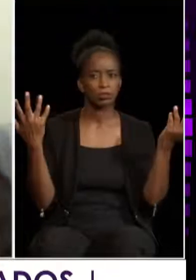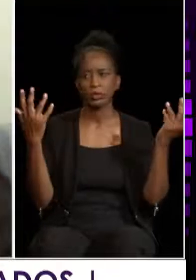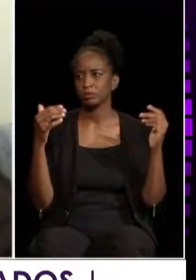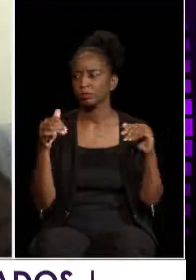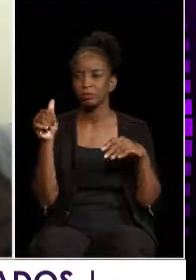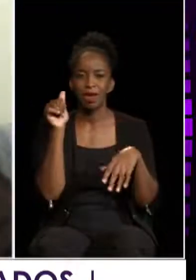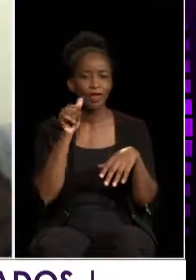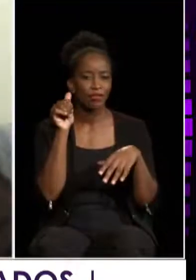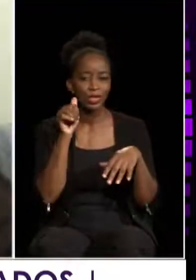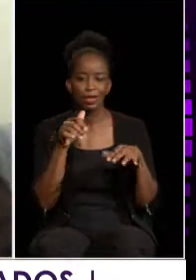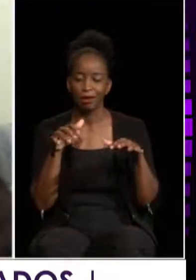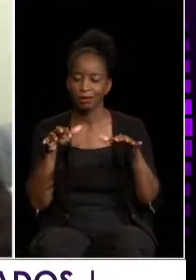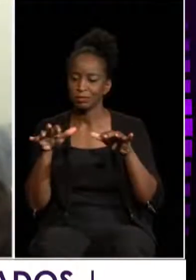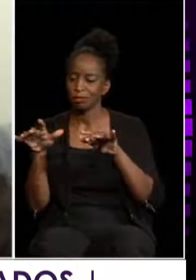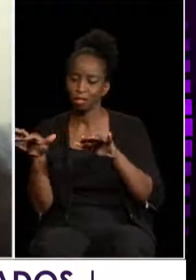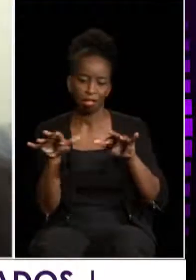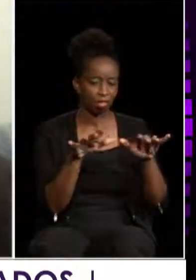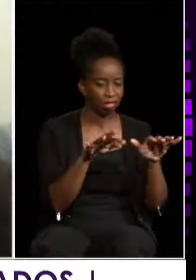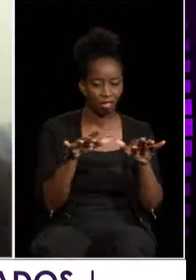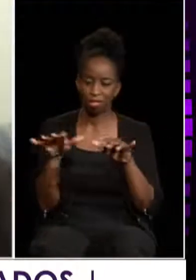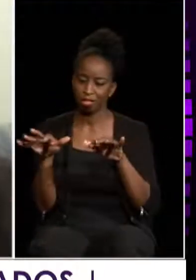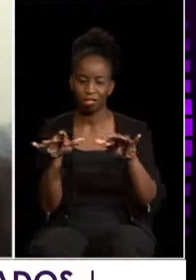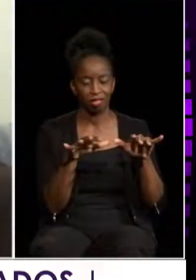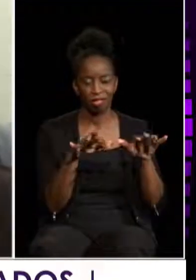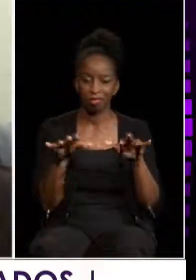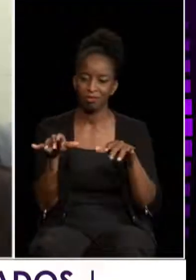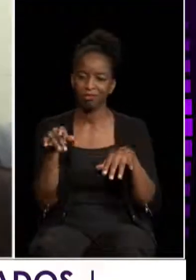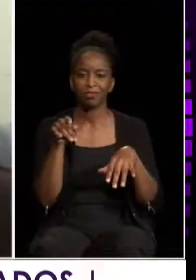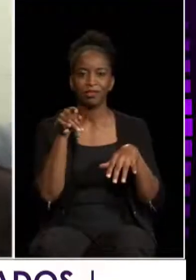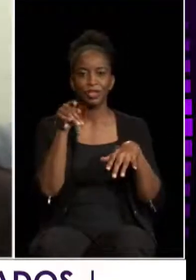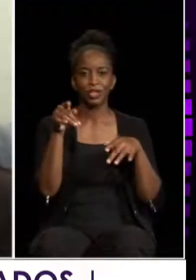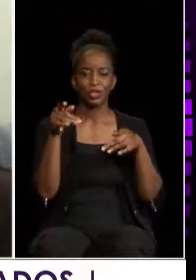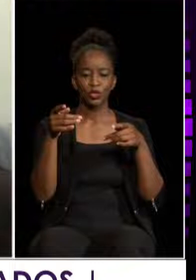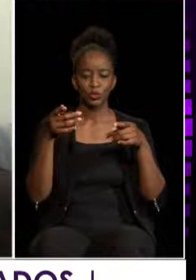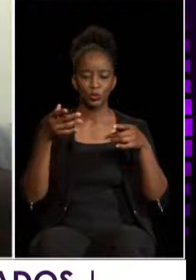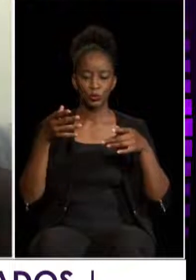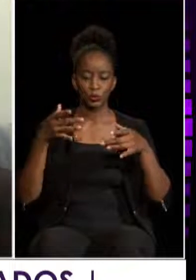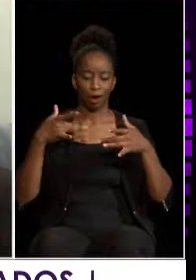your development and everything? Because everybody has coping mechanisms.